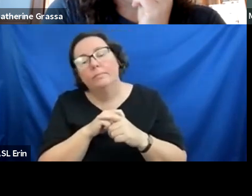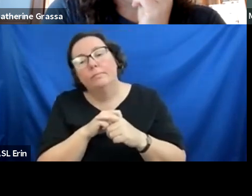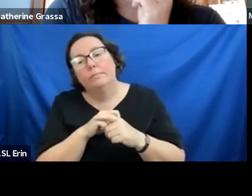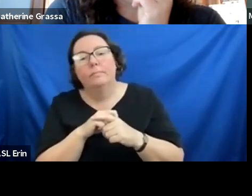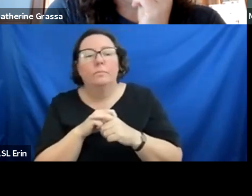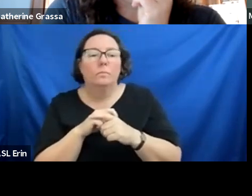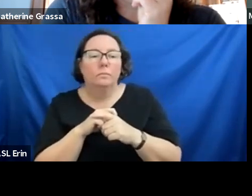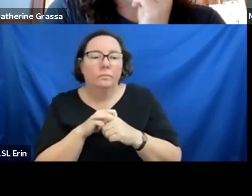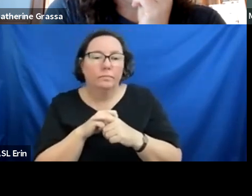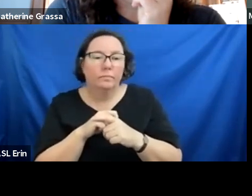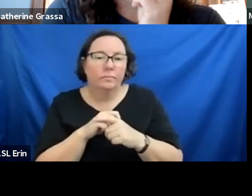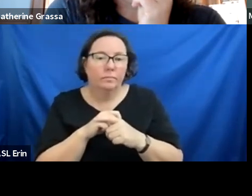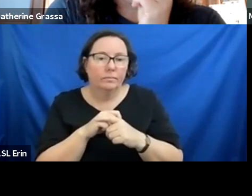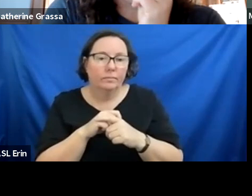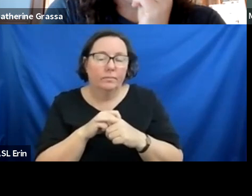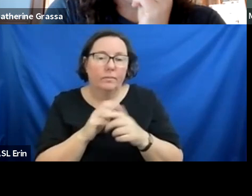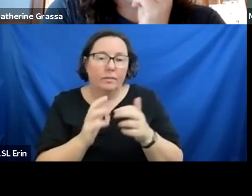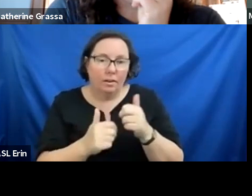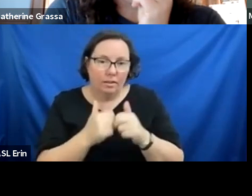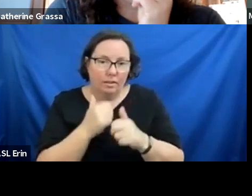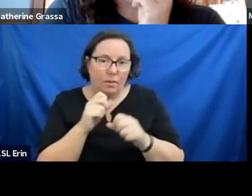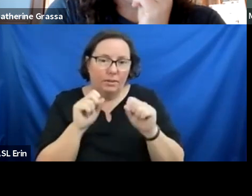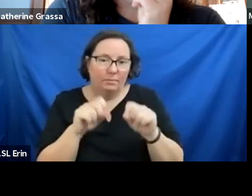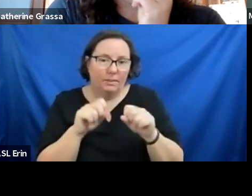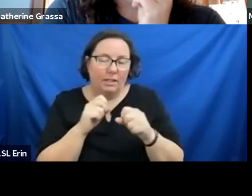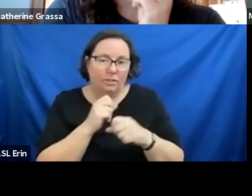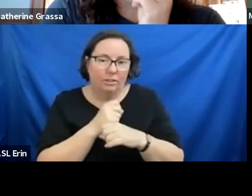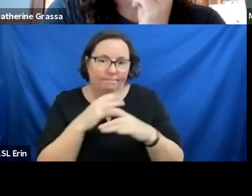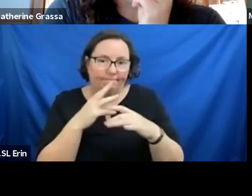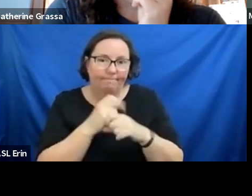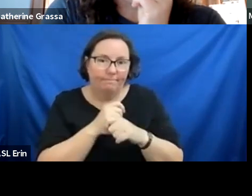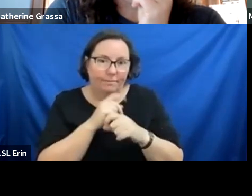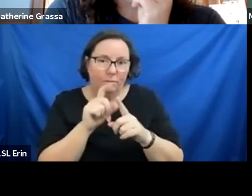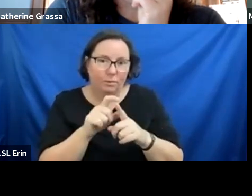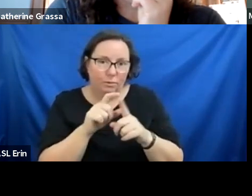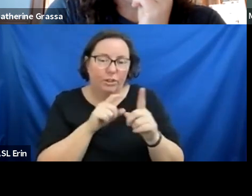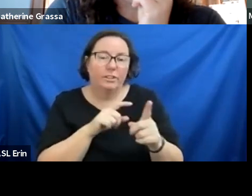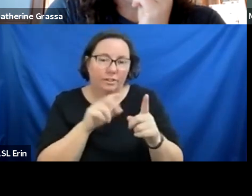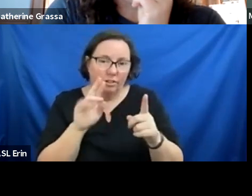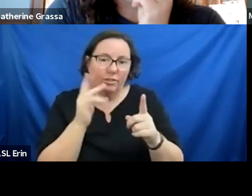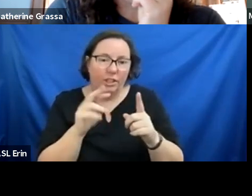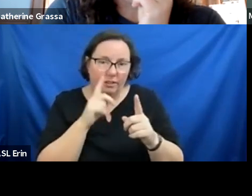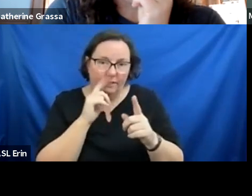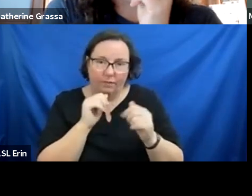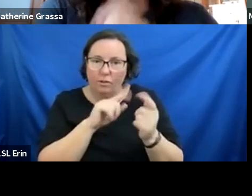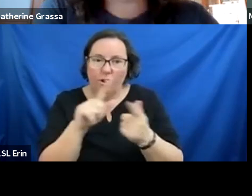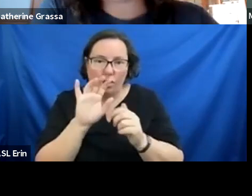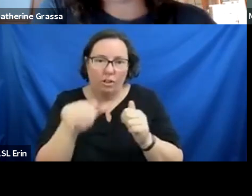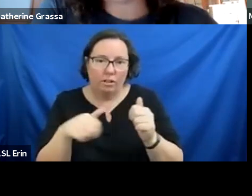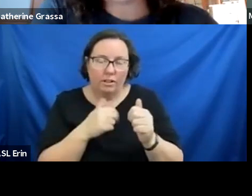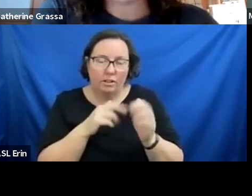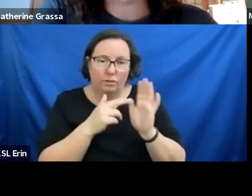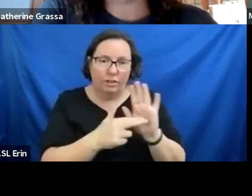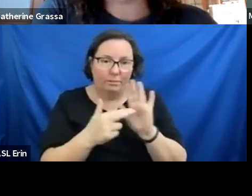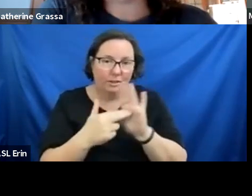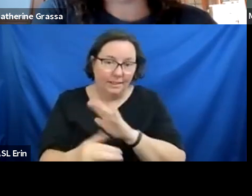the most potentially combustible word in our charge is rigor, precisely for all that it represents.